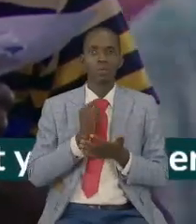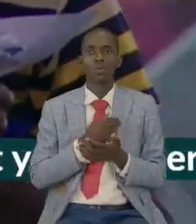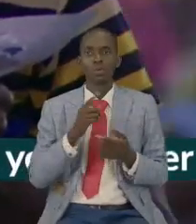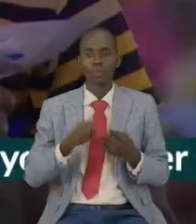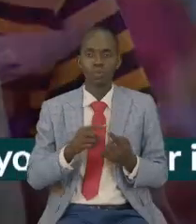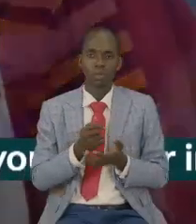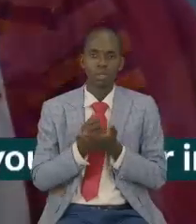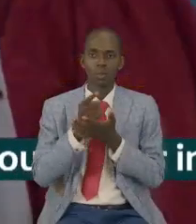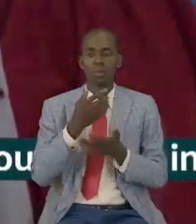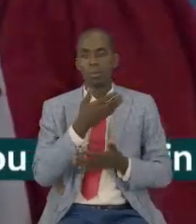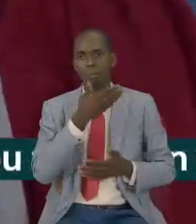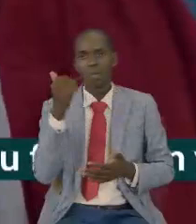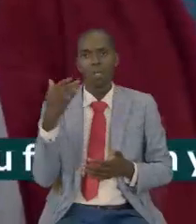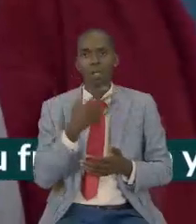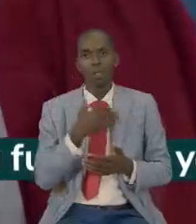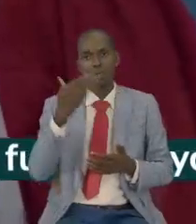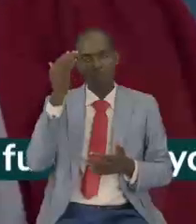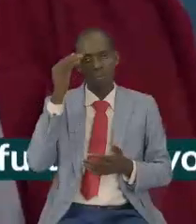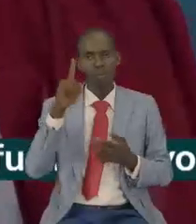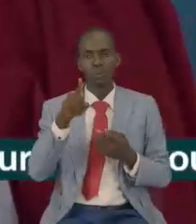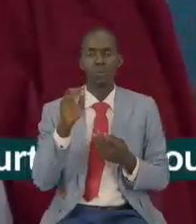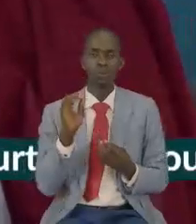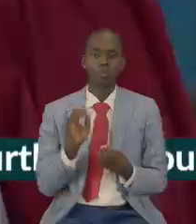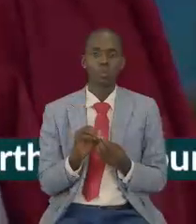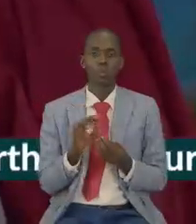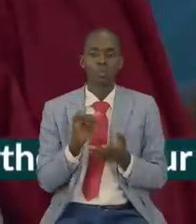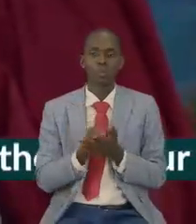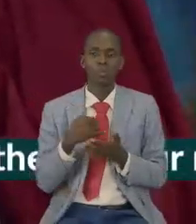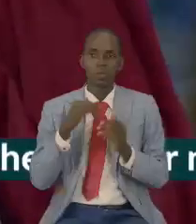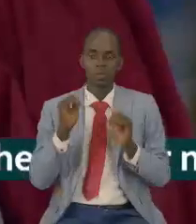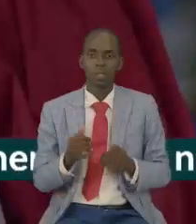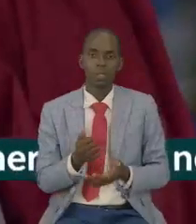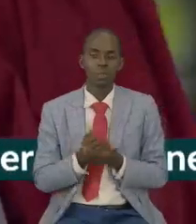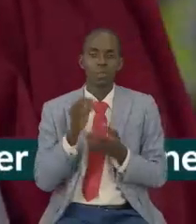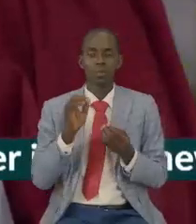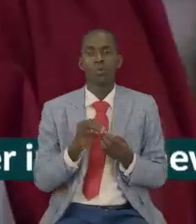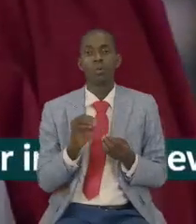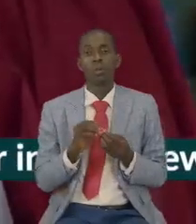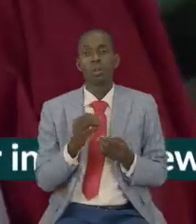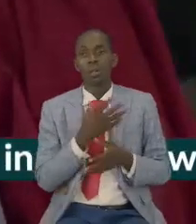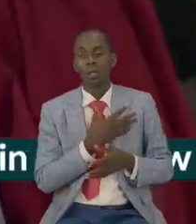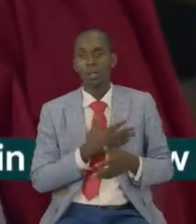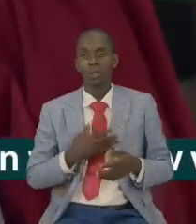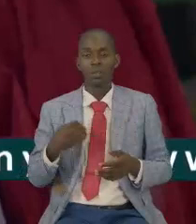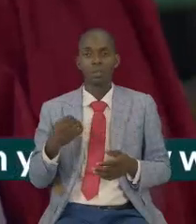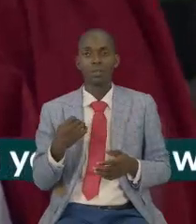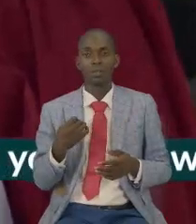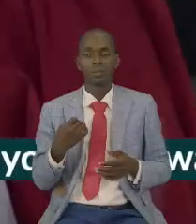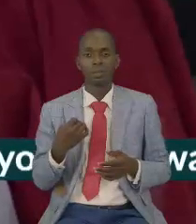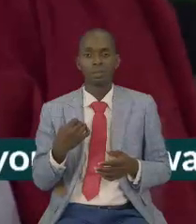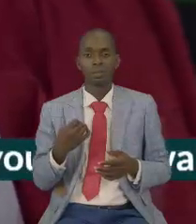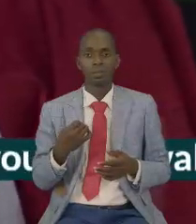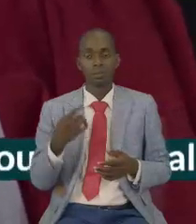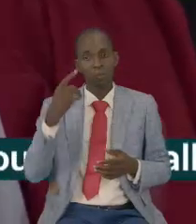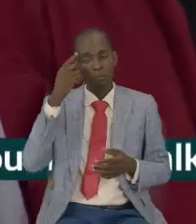to join others for a luncheon. I'm sure you have your physical lunch also here tomorrow by